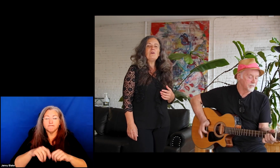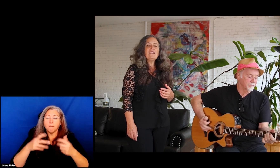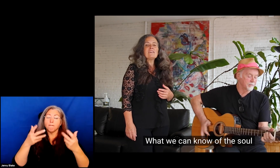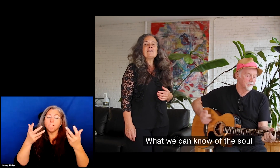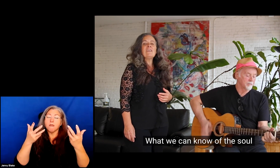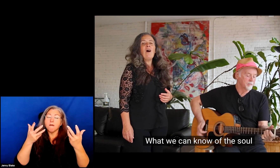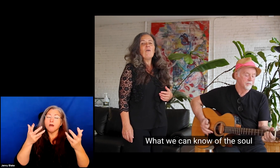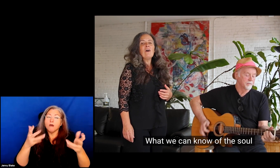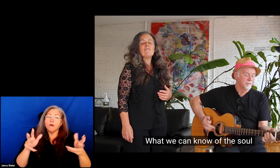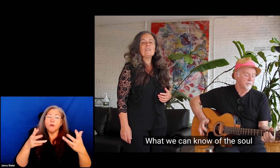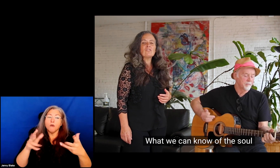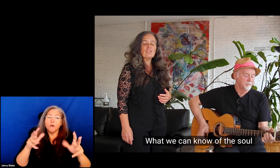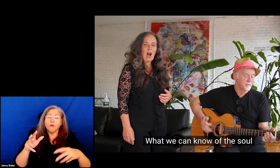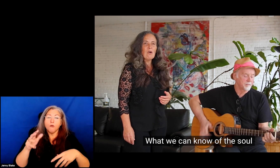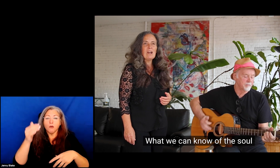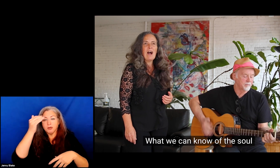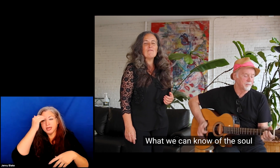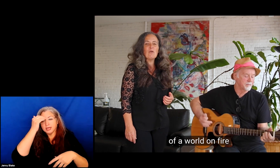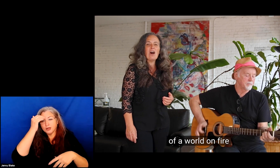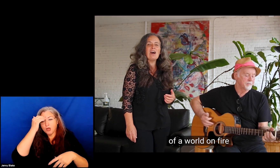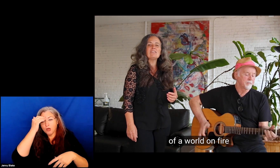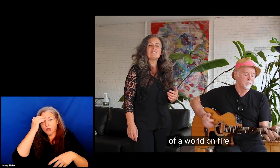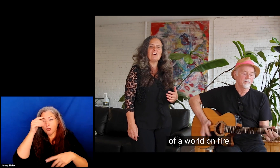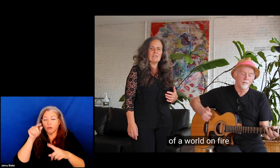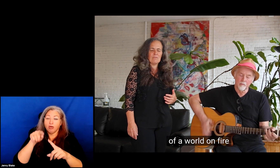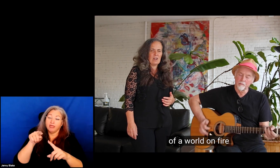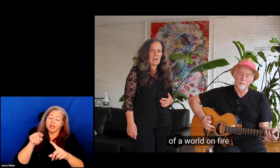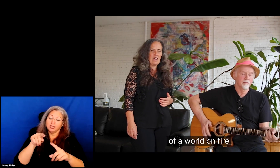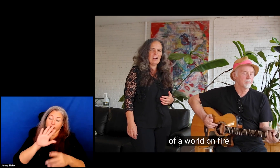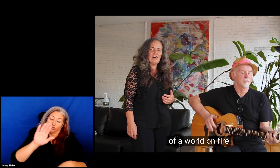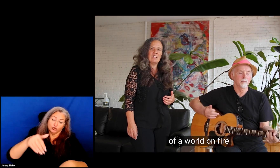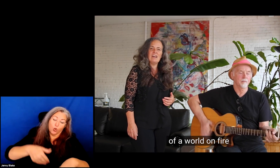What we can know of the soul of the world on